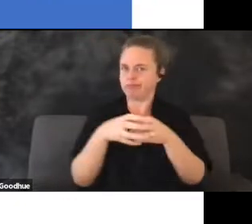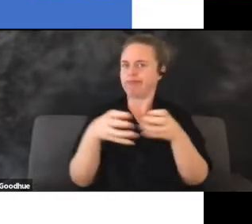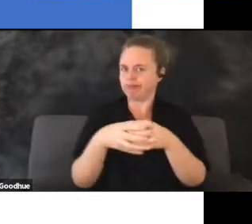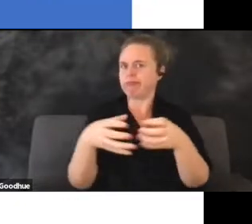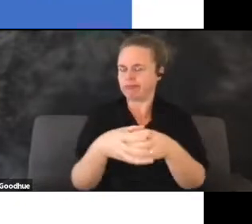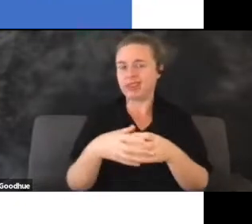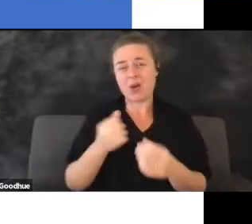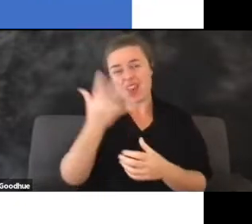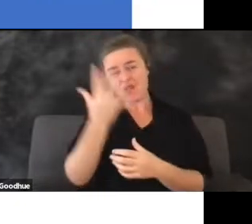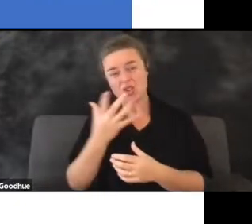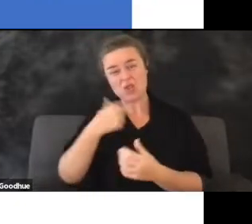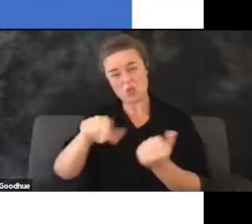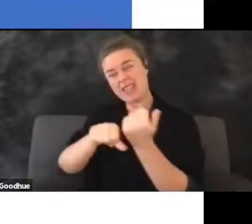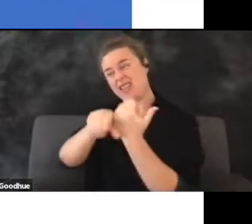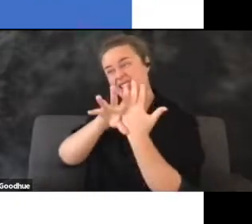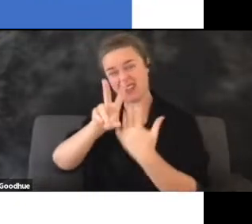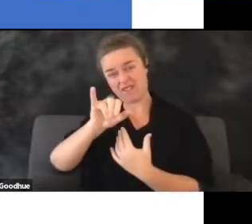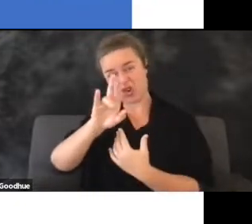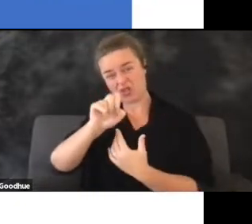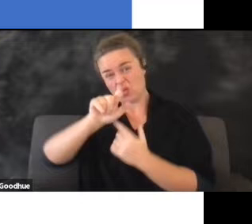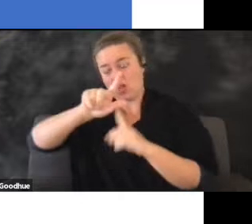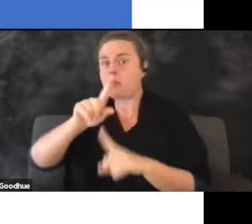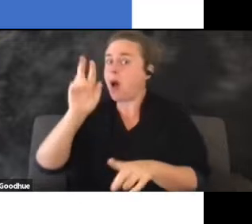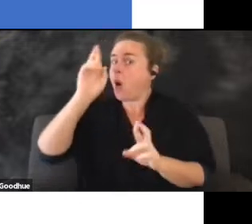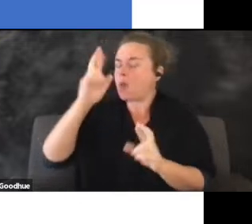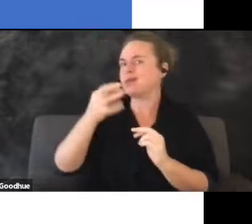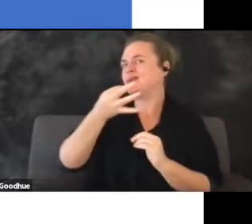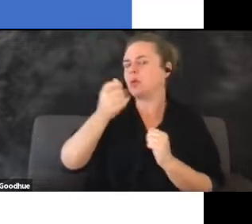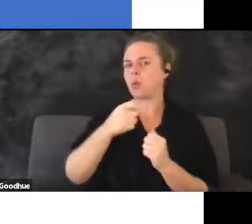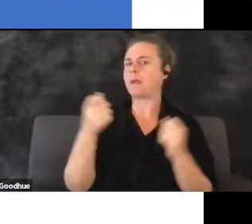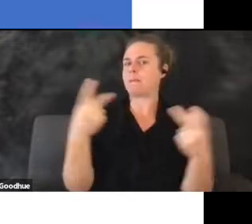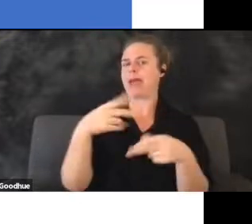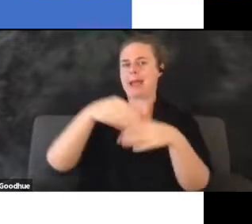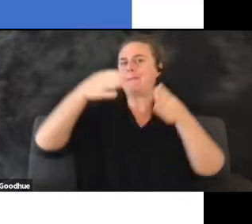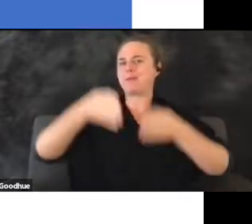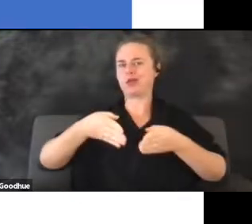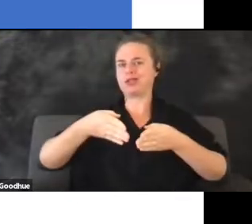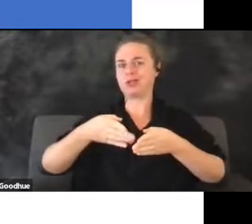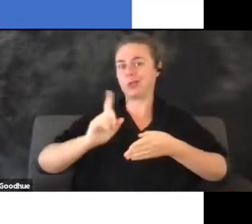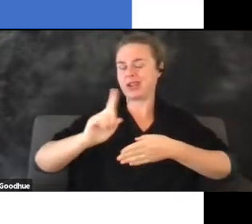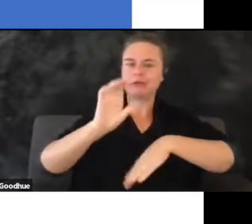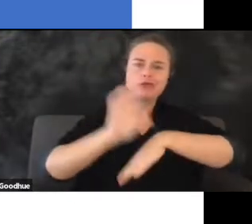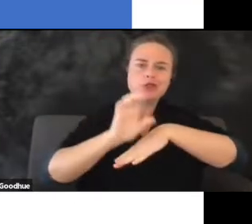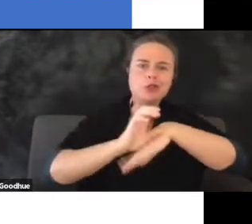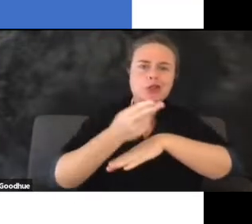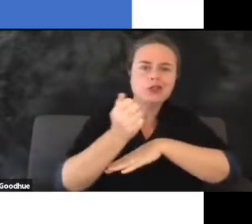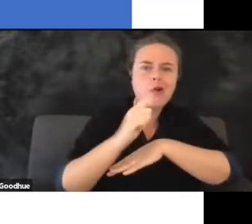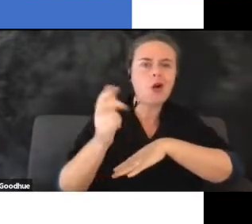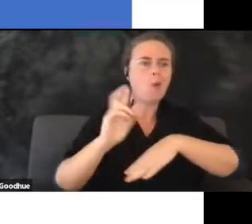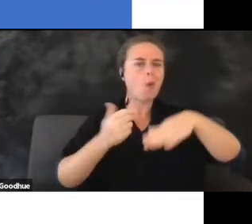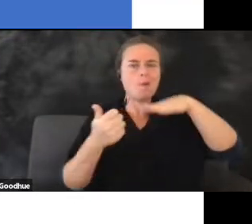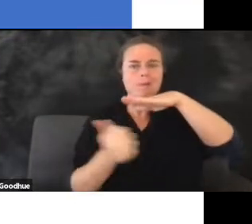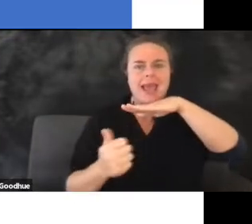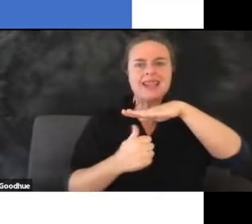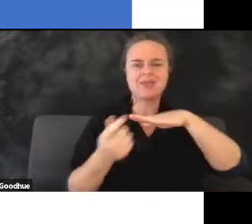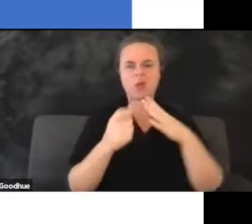virtual. Hopefully soon we will be back in person doing these in church halls and basements.